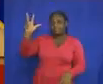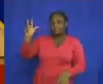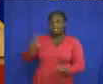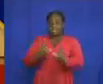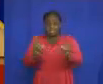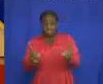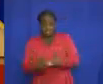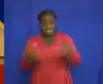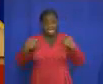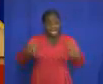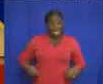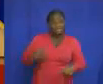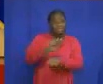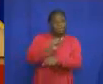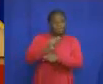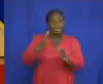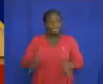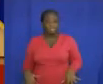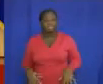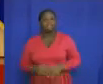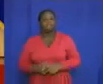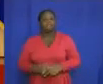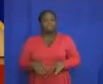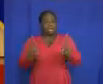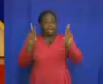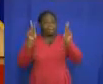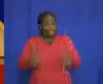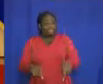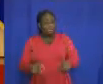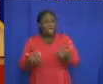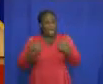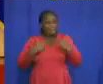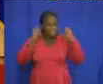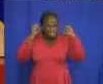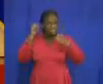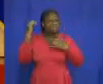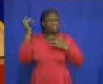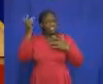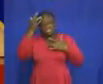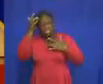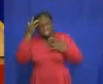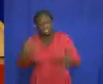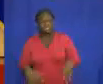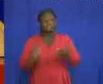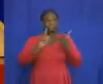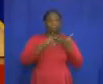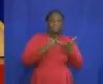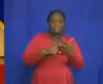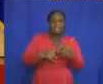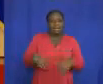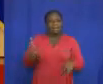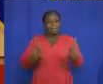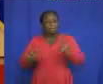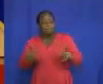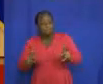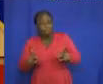health workers, persons with comorbidities, persons above the age of